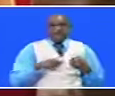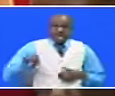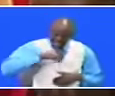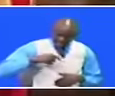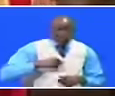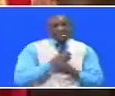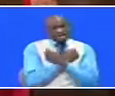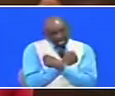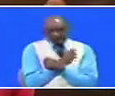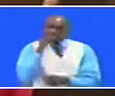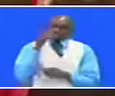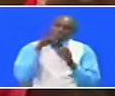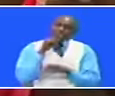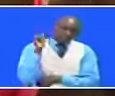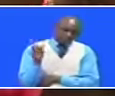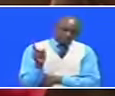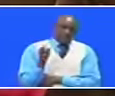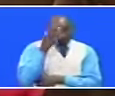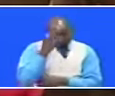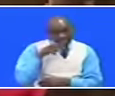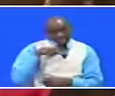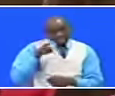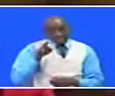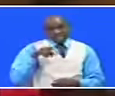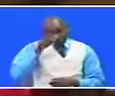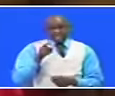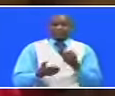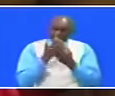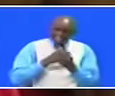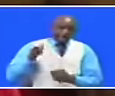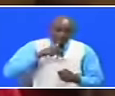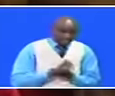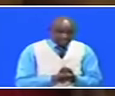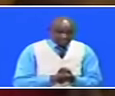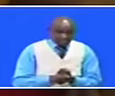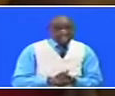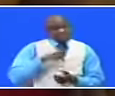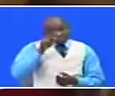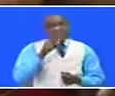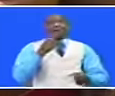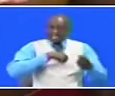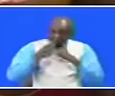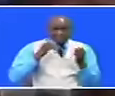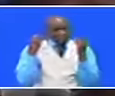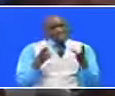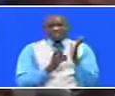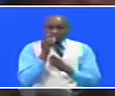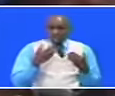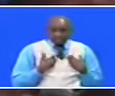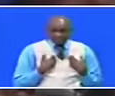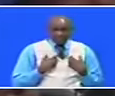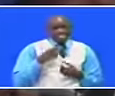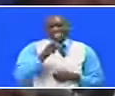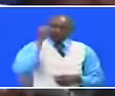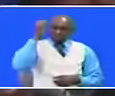wa mwanachage kwa sababu akona mahitaji yetu, anatufanyia mambo mengi. Hizi